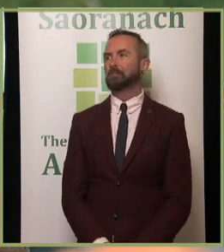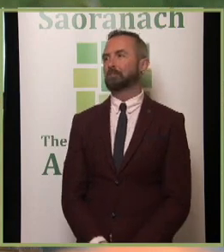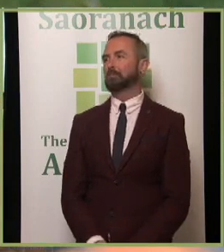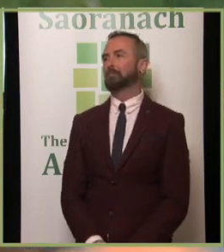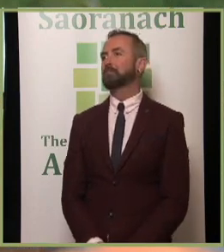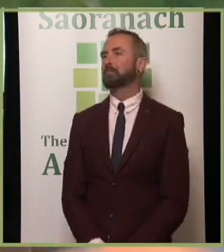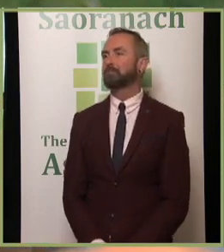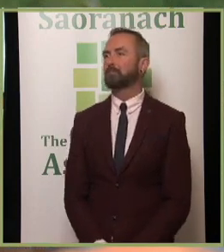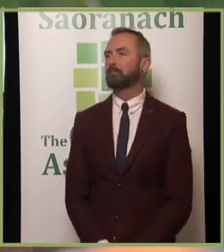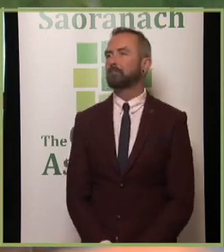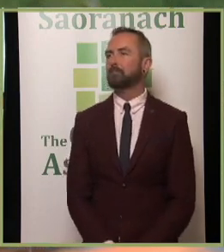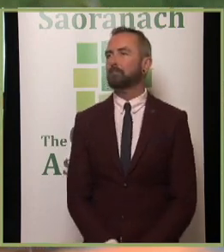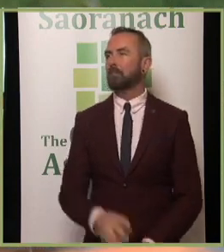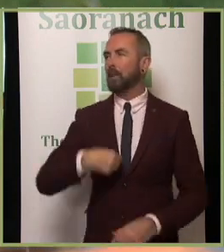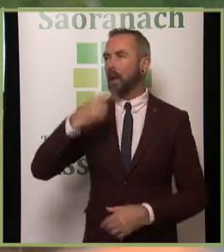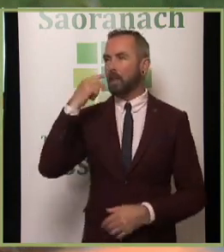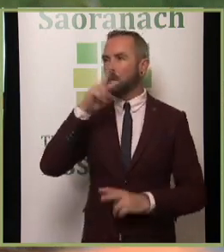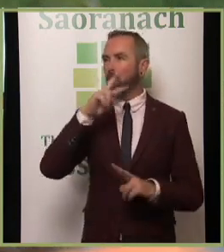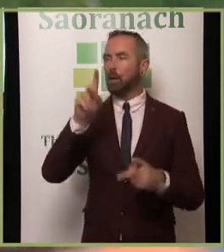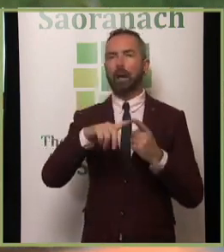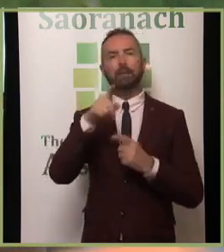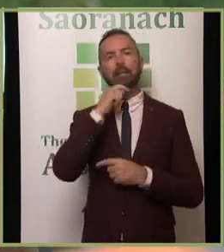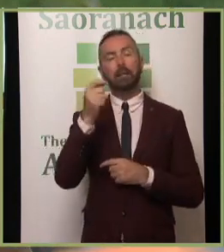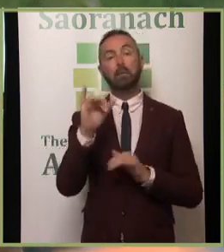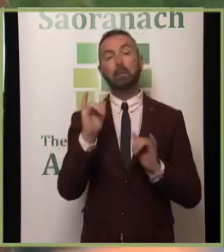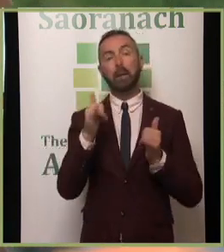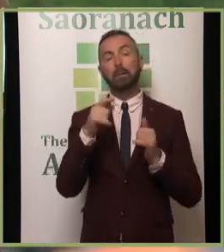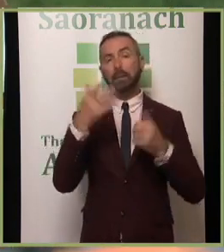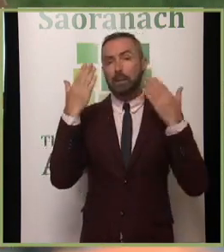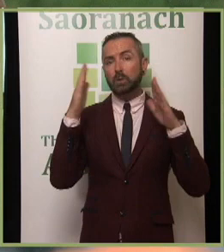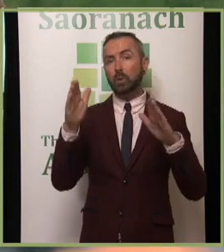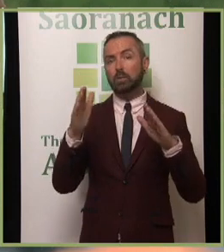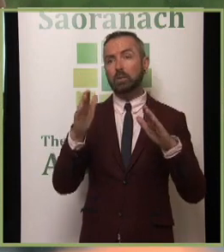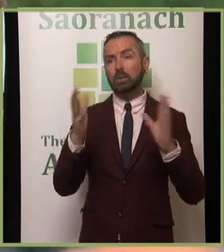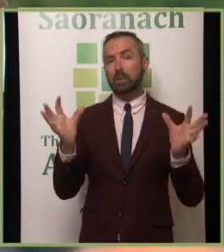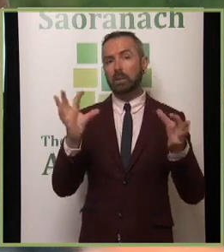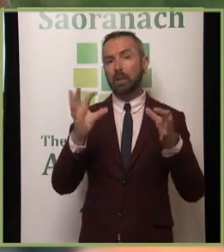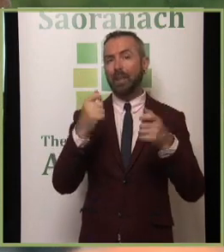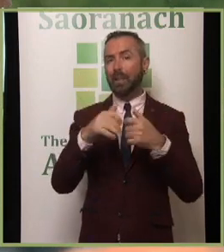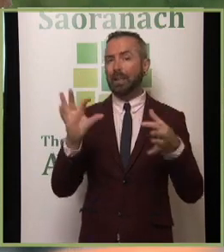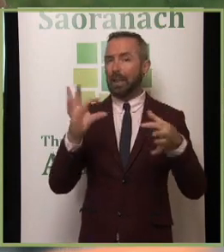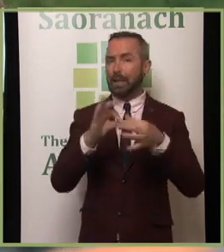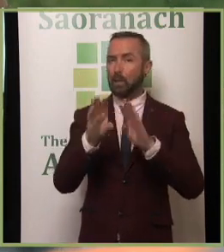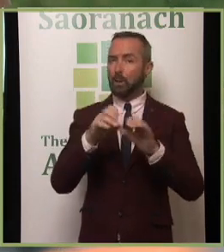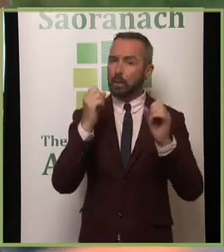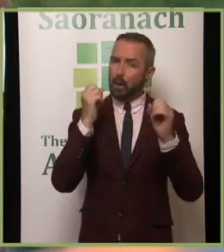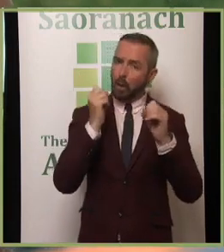think we were looking at this and saying that firstly, it might indicate that this applies to all woods. And I know I was talking to the table earlier,